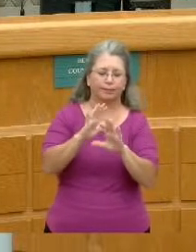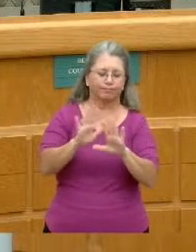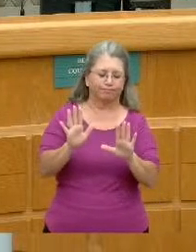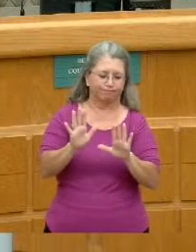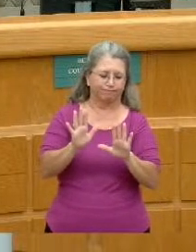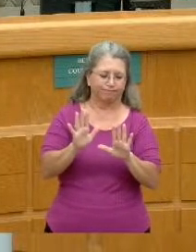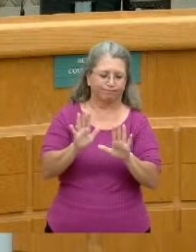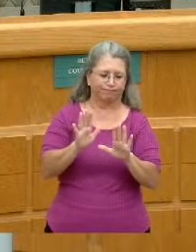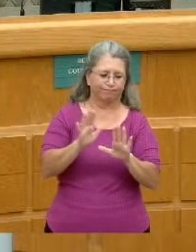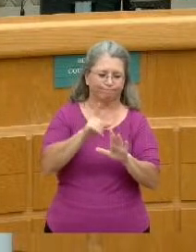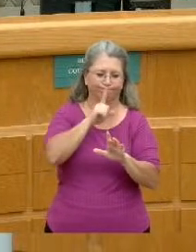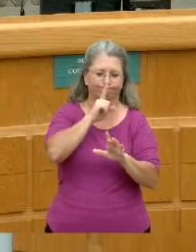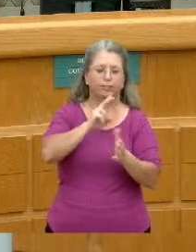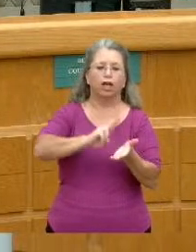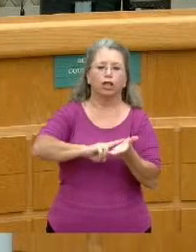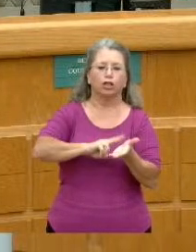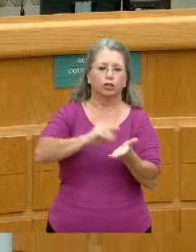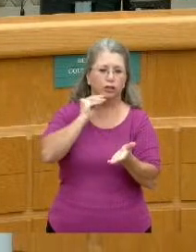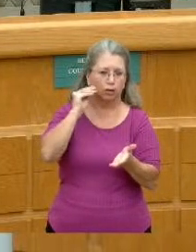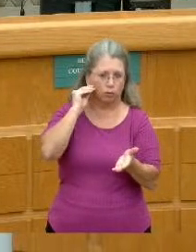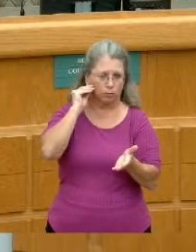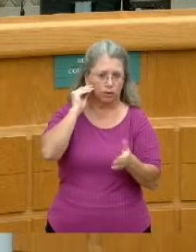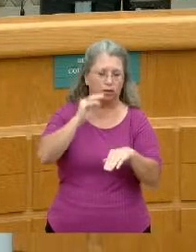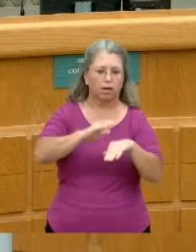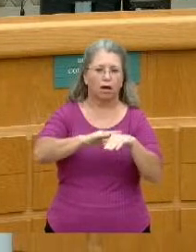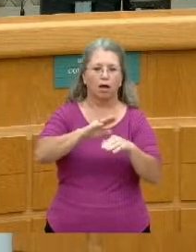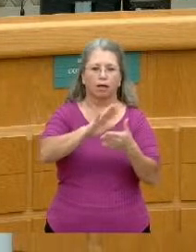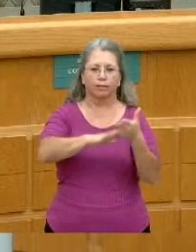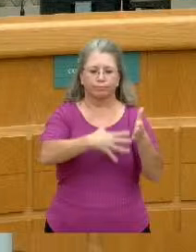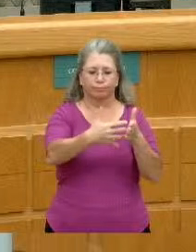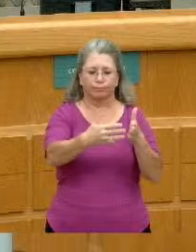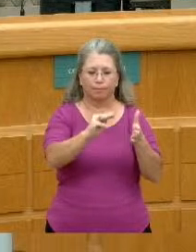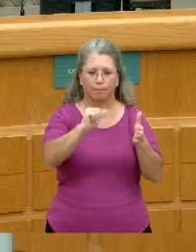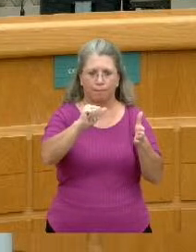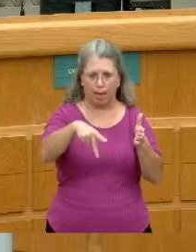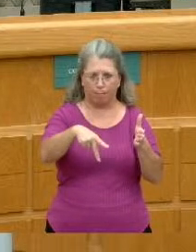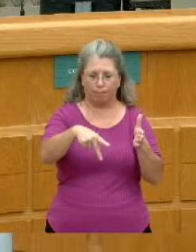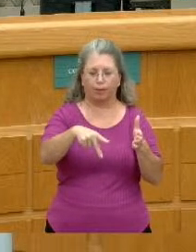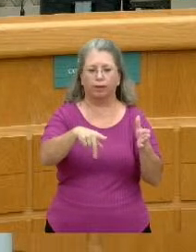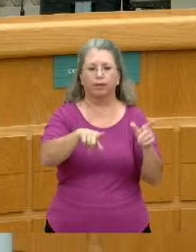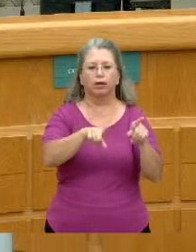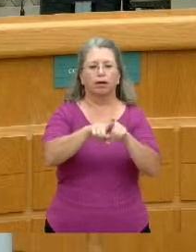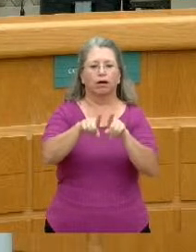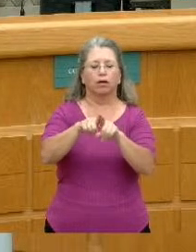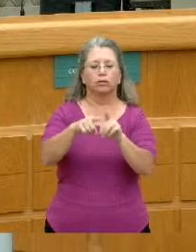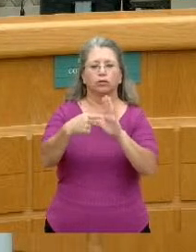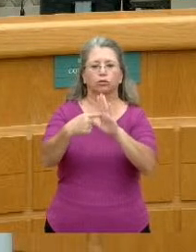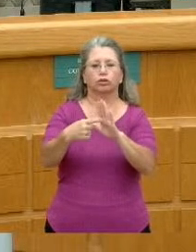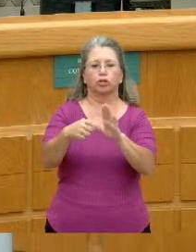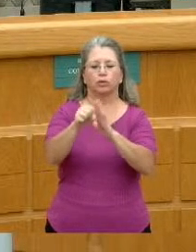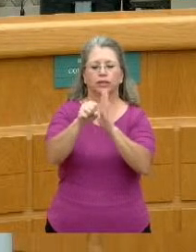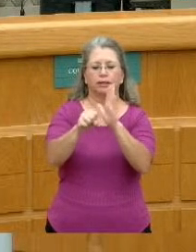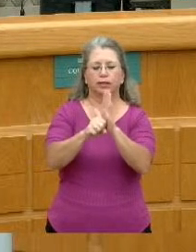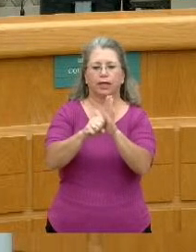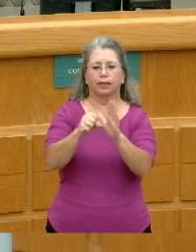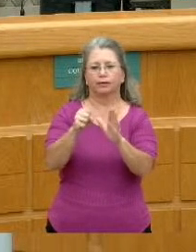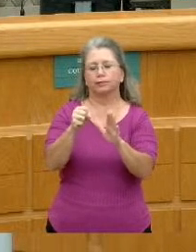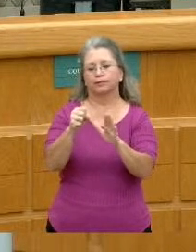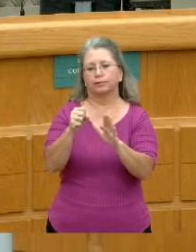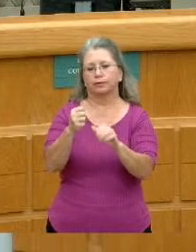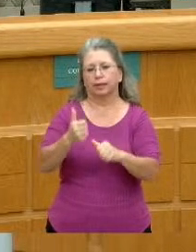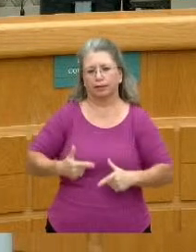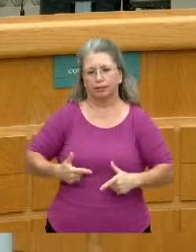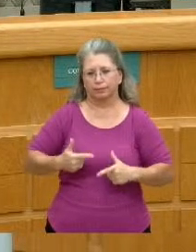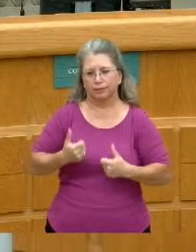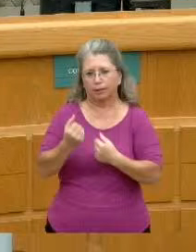nursing home centers on a map, as well as a state assisted living center. And